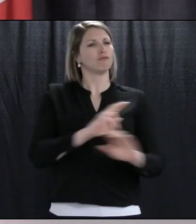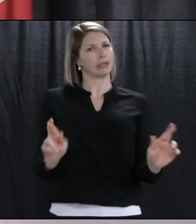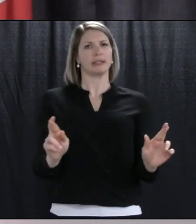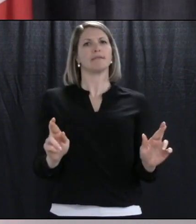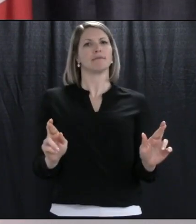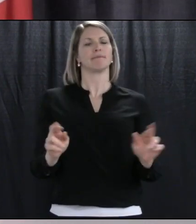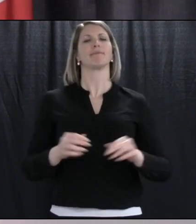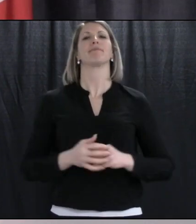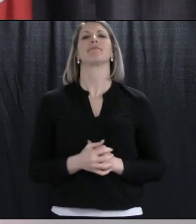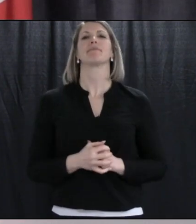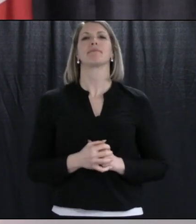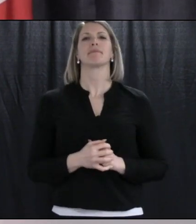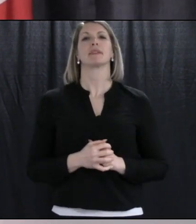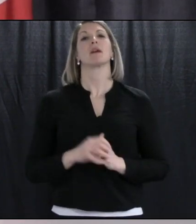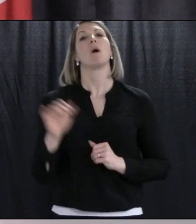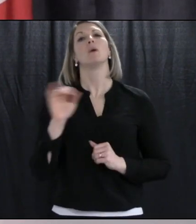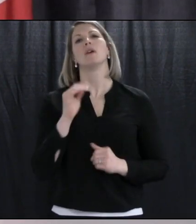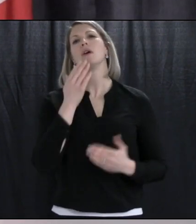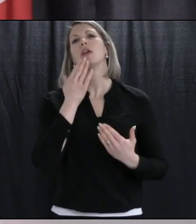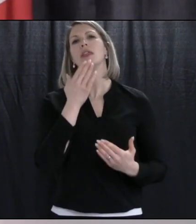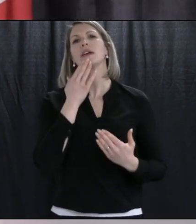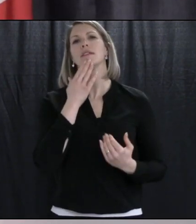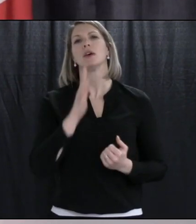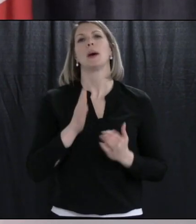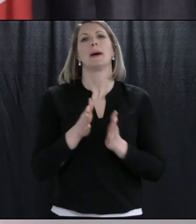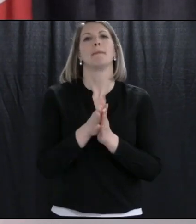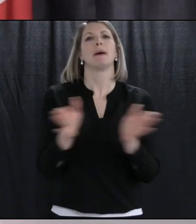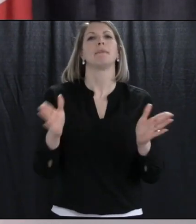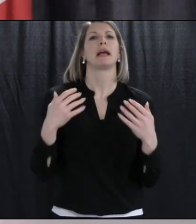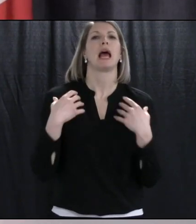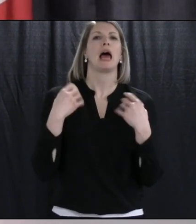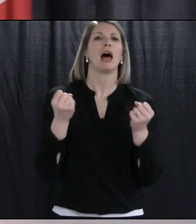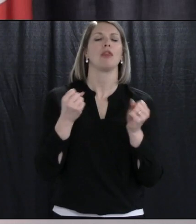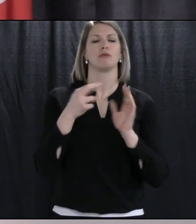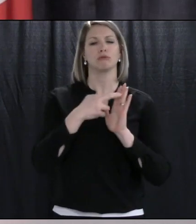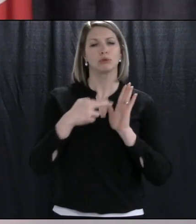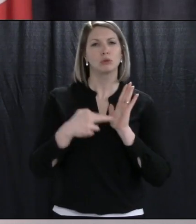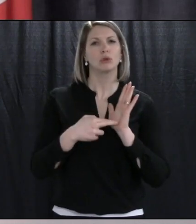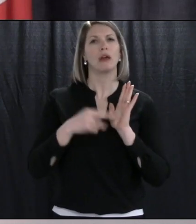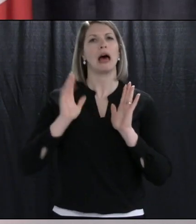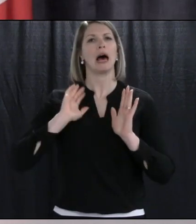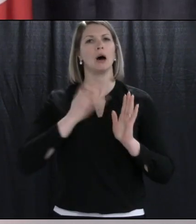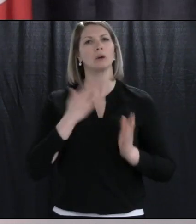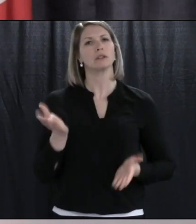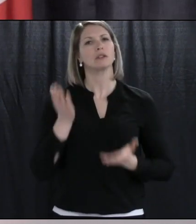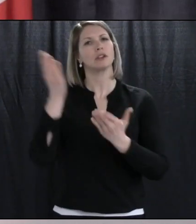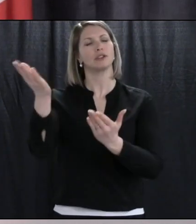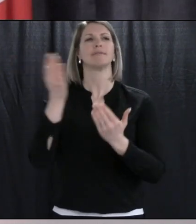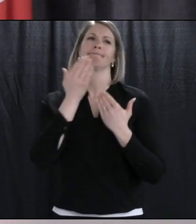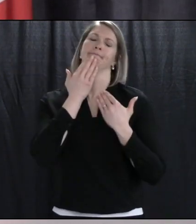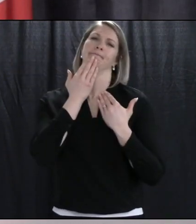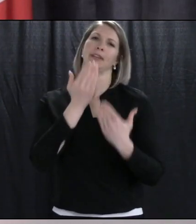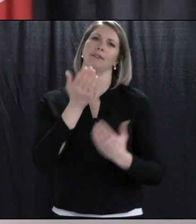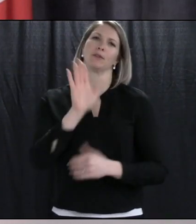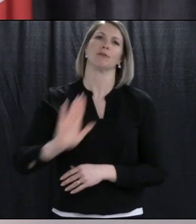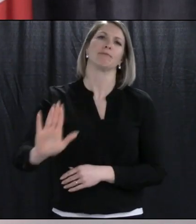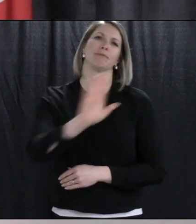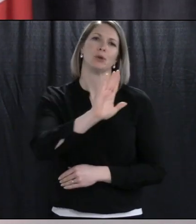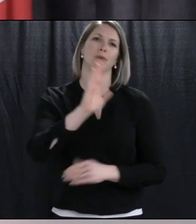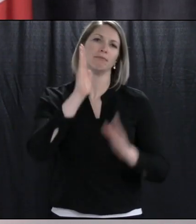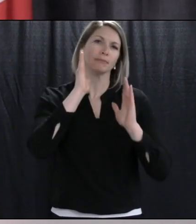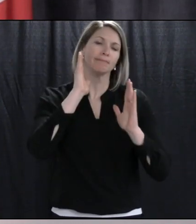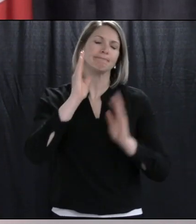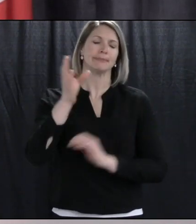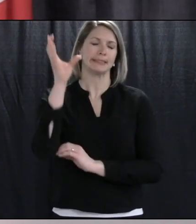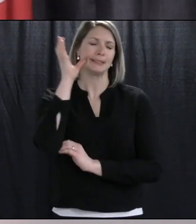the opportunity to thank everyone for following our public health advice and rules that we have put in place. These are important measures to help protect